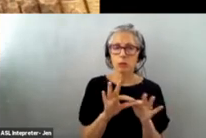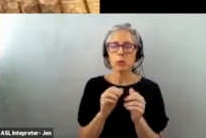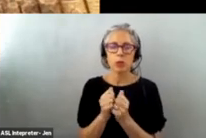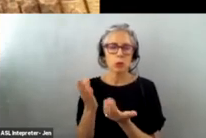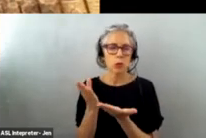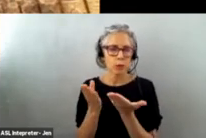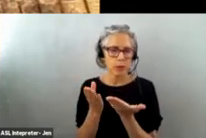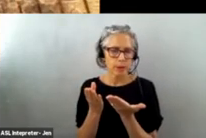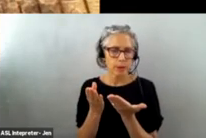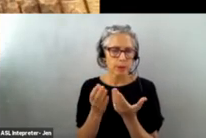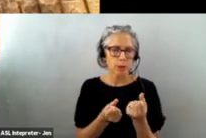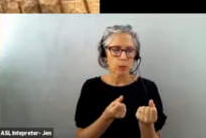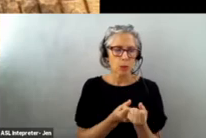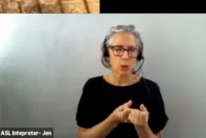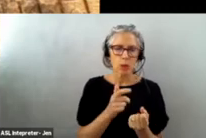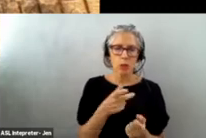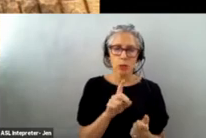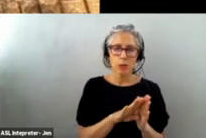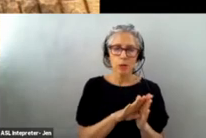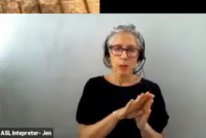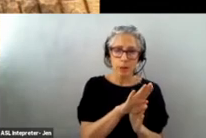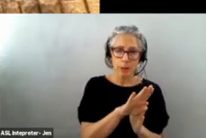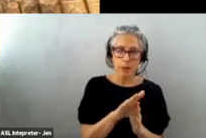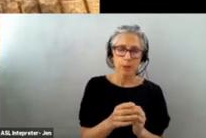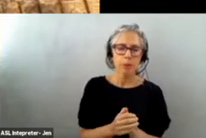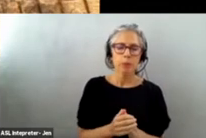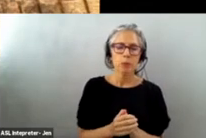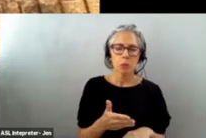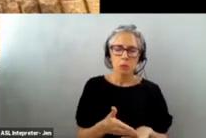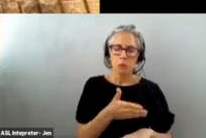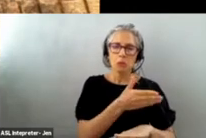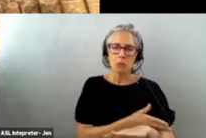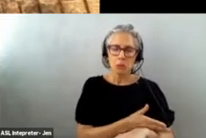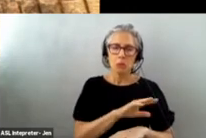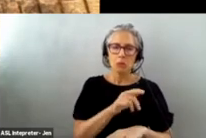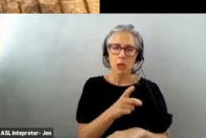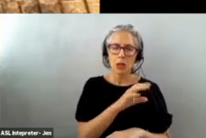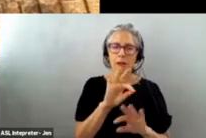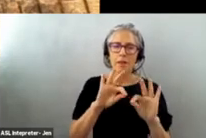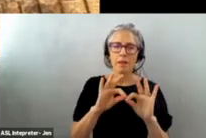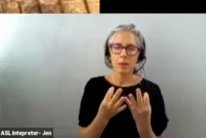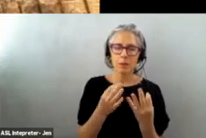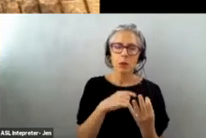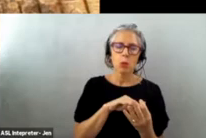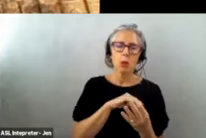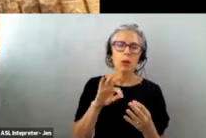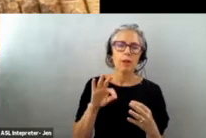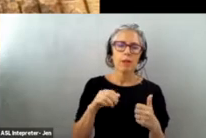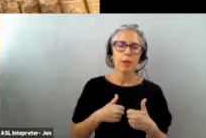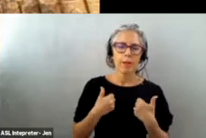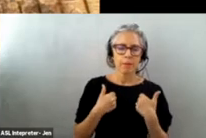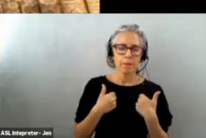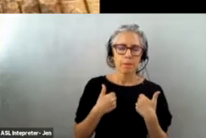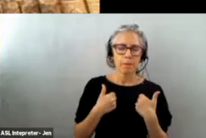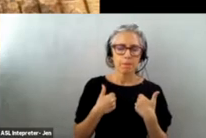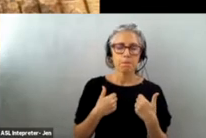that support child development, you can enhance both child and family quality of life. Globally, there